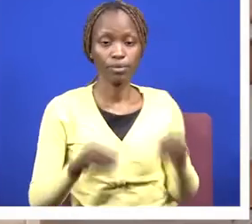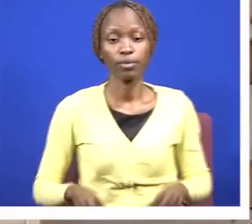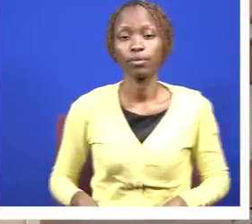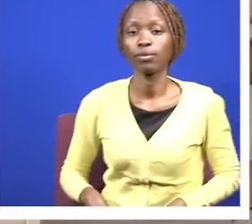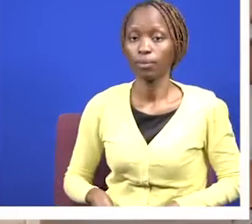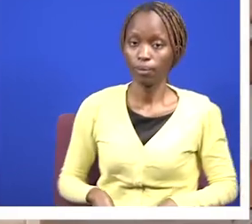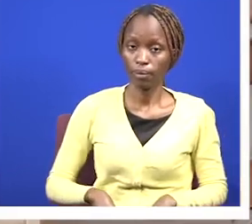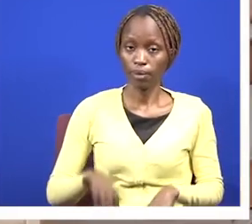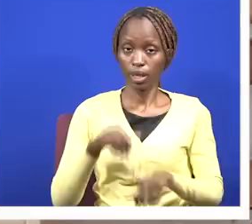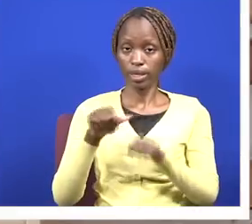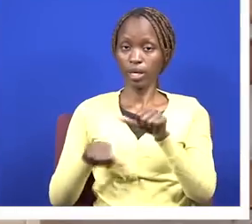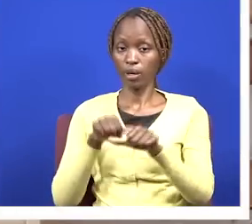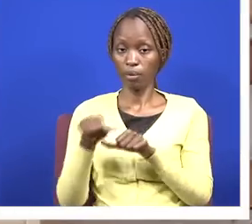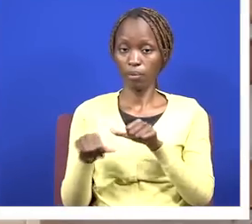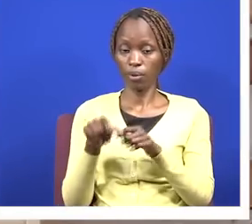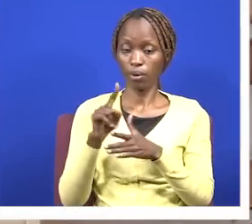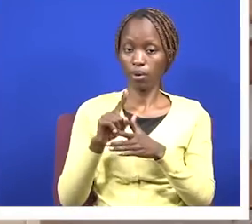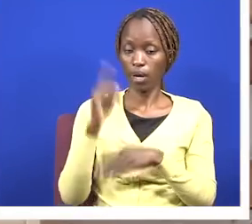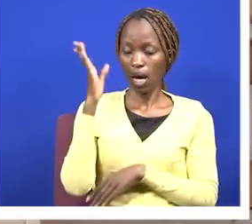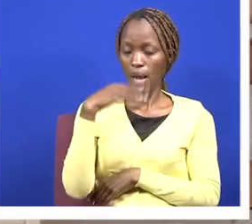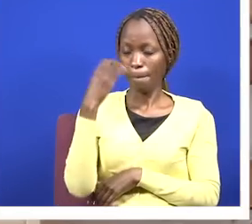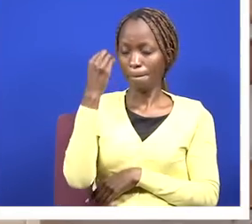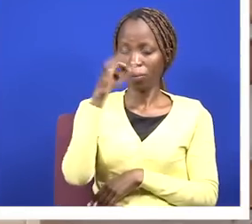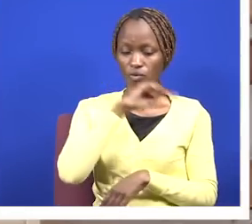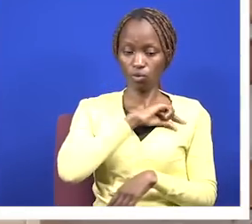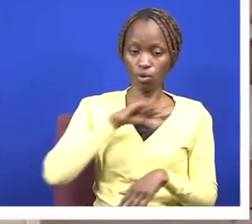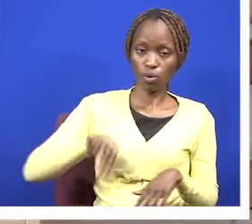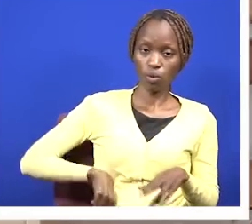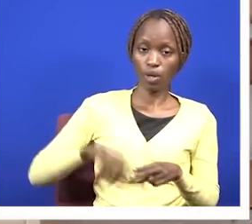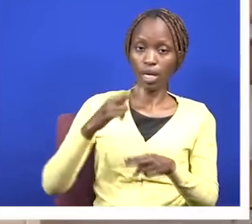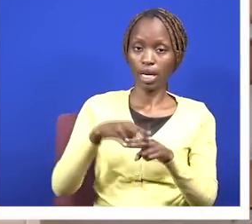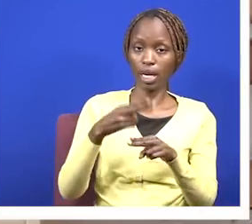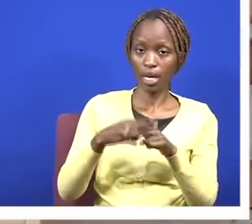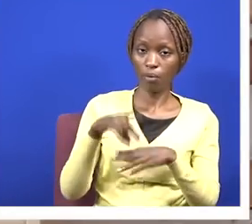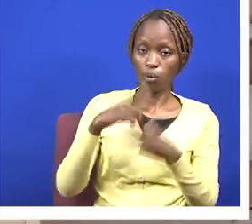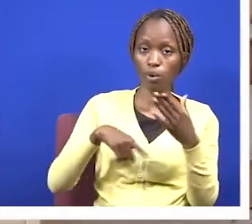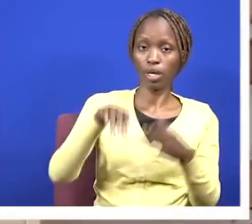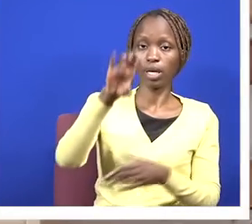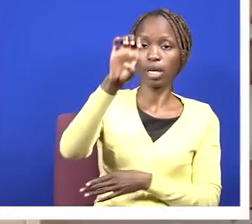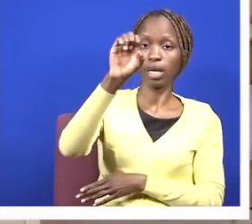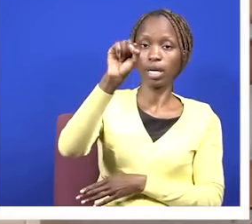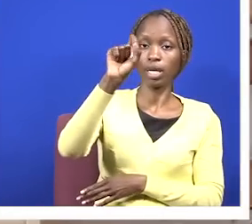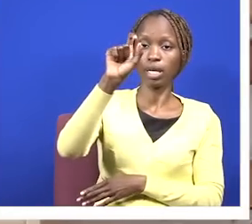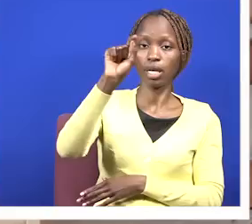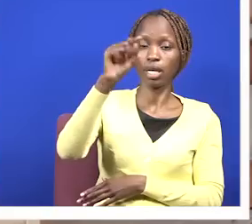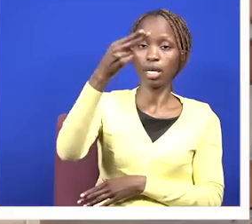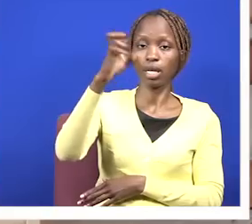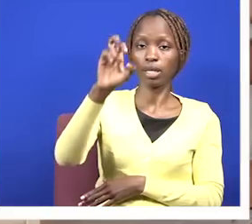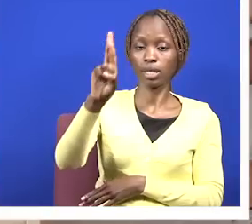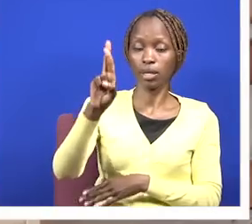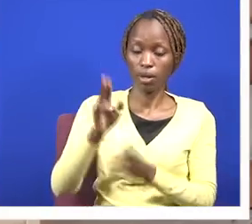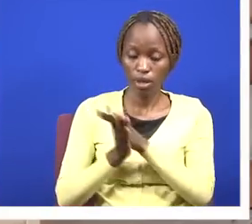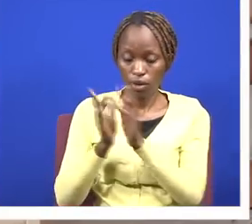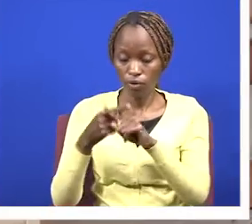is about a beautiful queen who was named Esther. And this story is from the book of